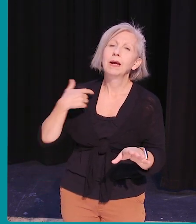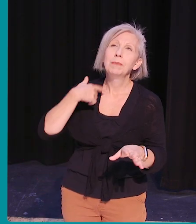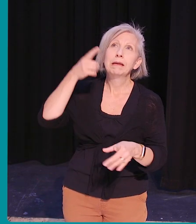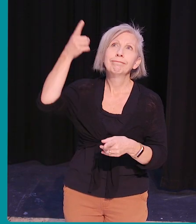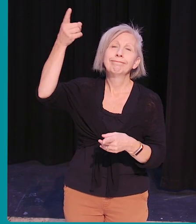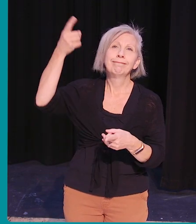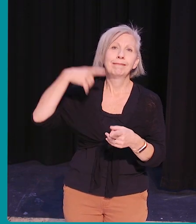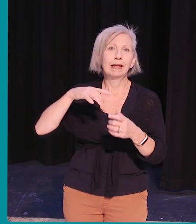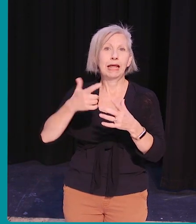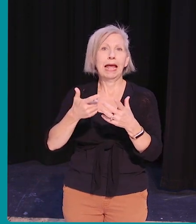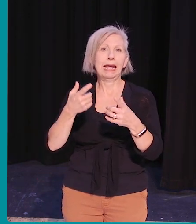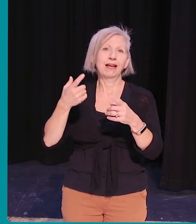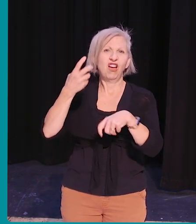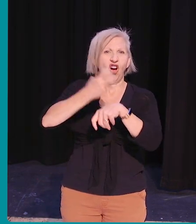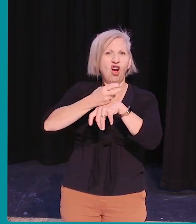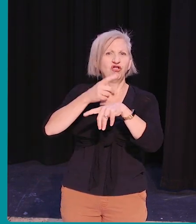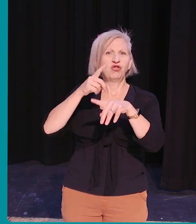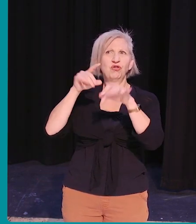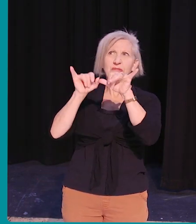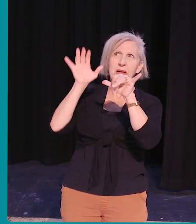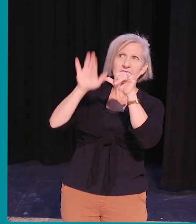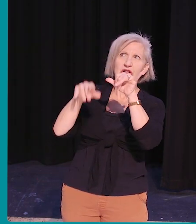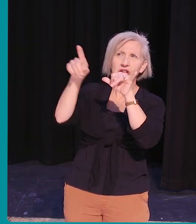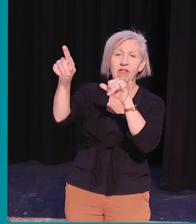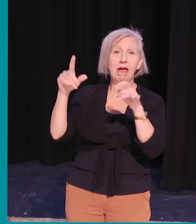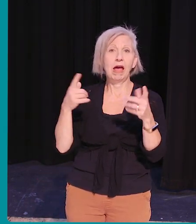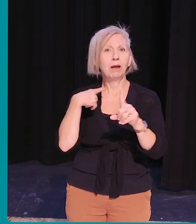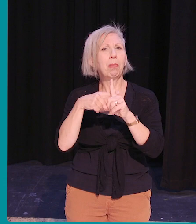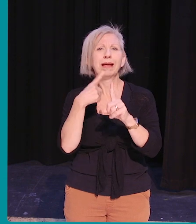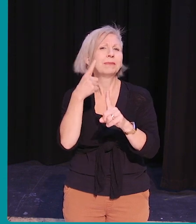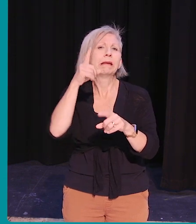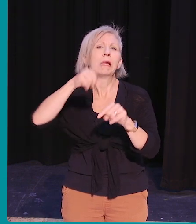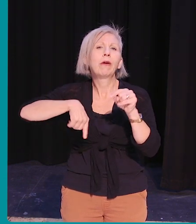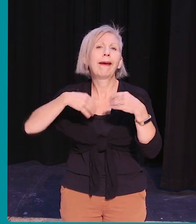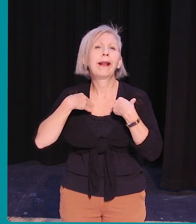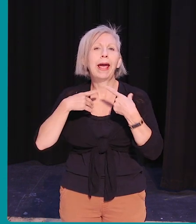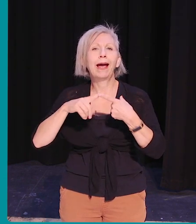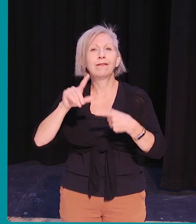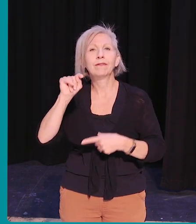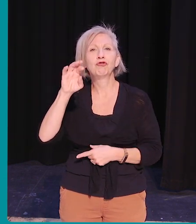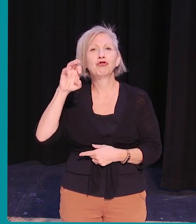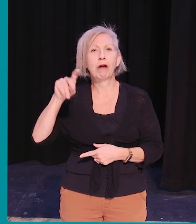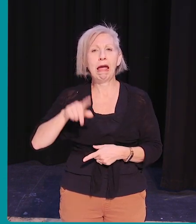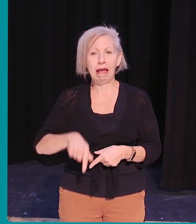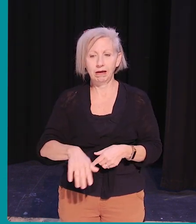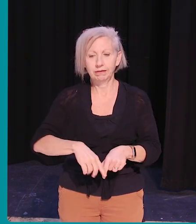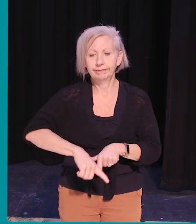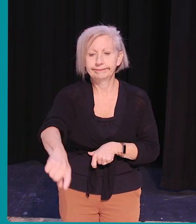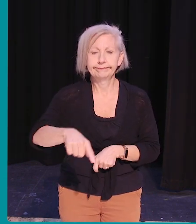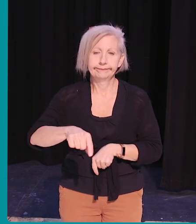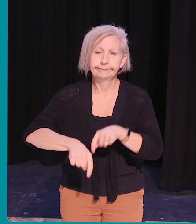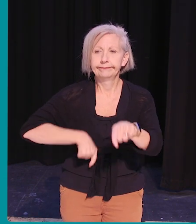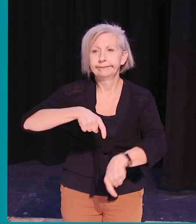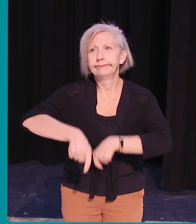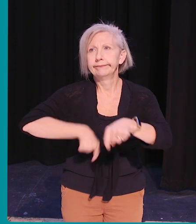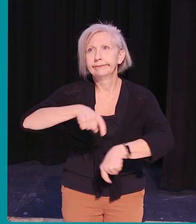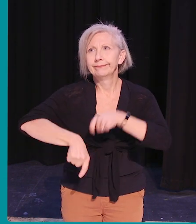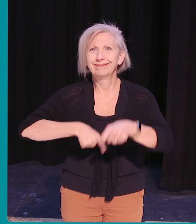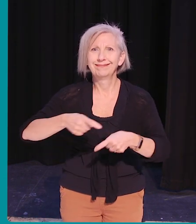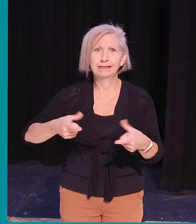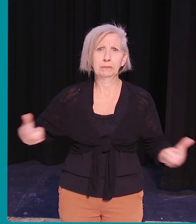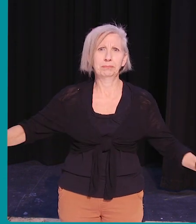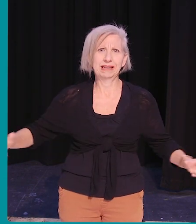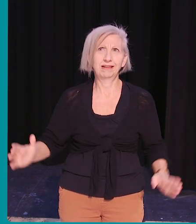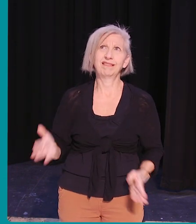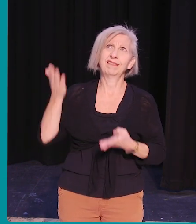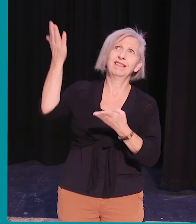around it, right? So what his team latched on to this idea is that resistance training, right? And so what you might see is you have this strap, you have